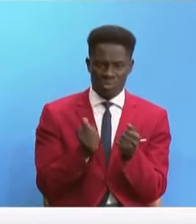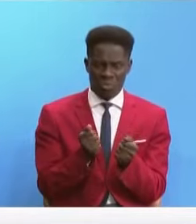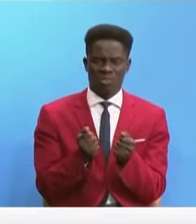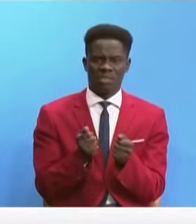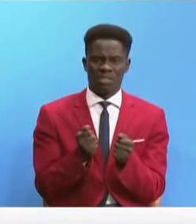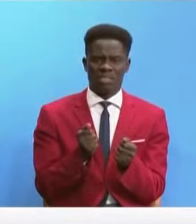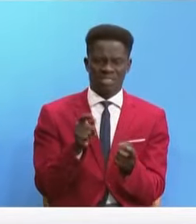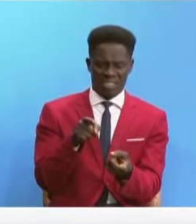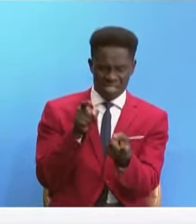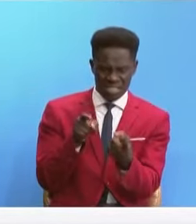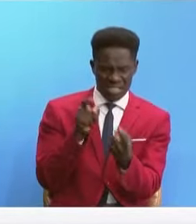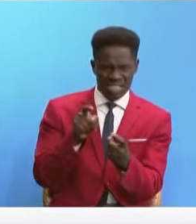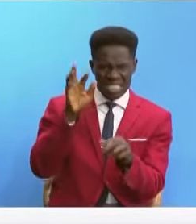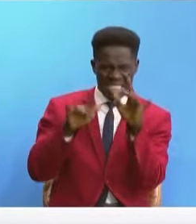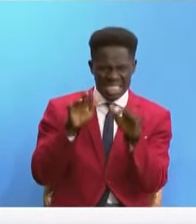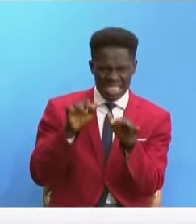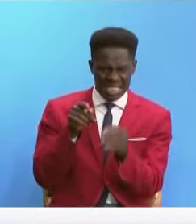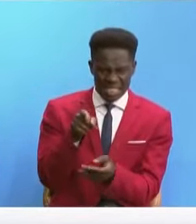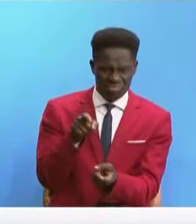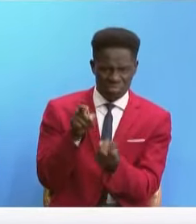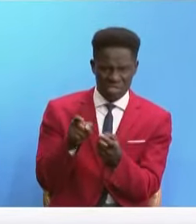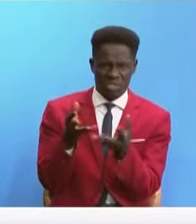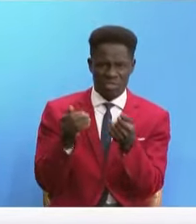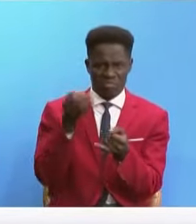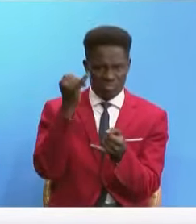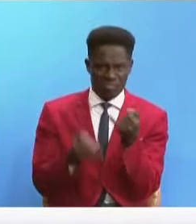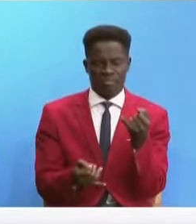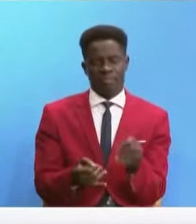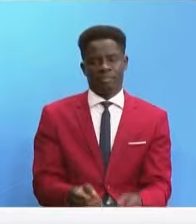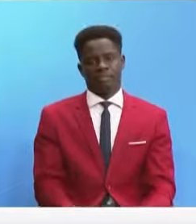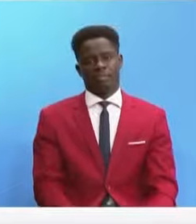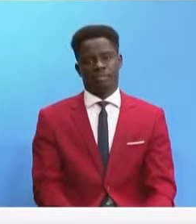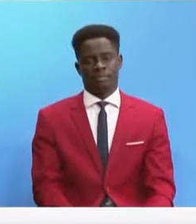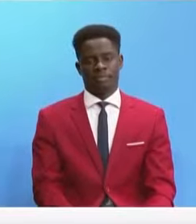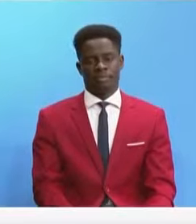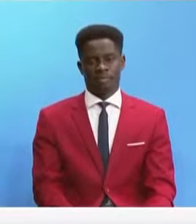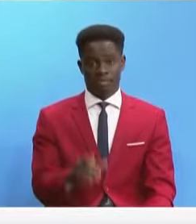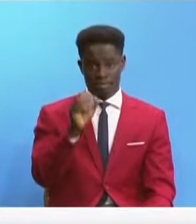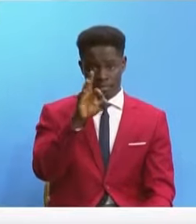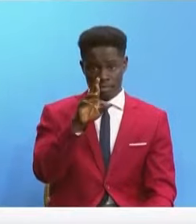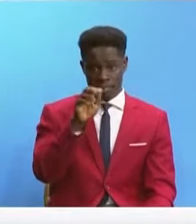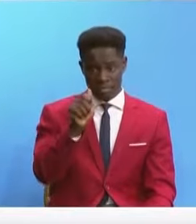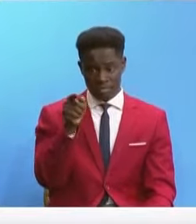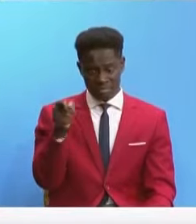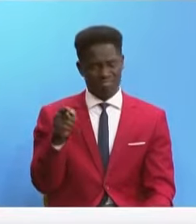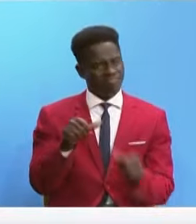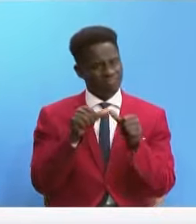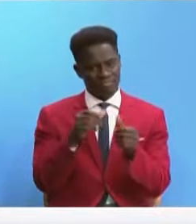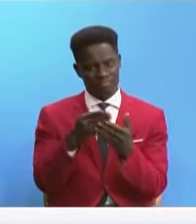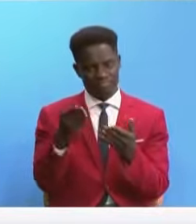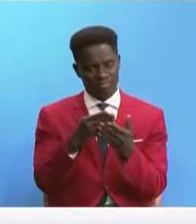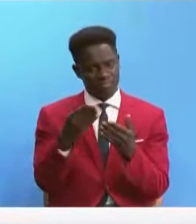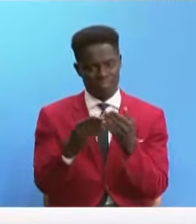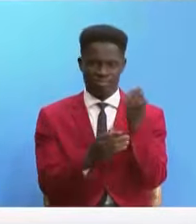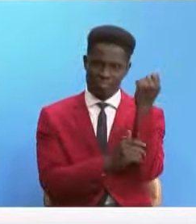says, in order to continue cushioning the effects of drought, FRA is still buying maize under the current crop marketing season.